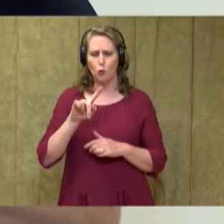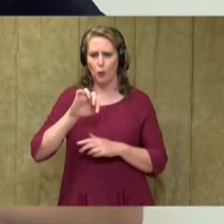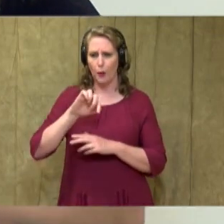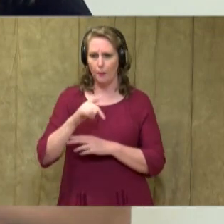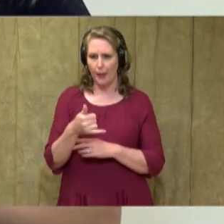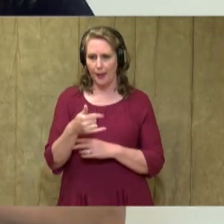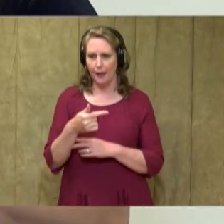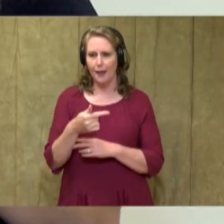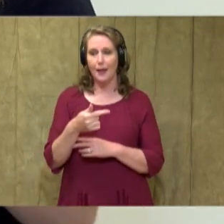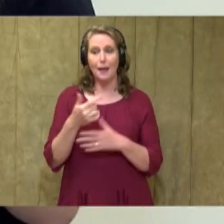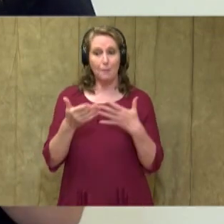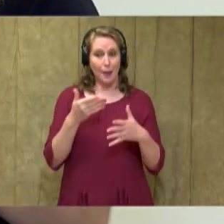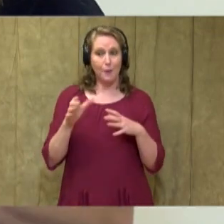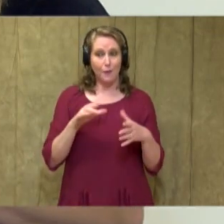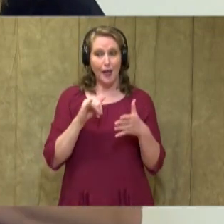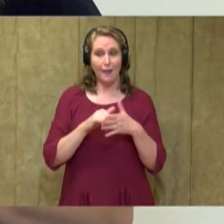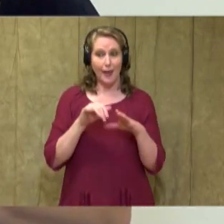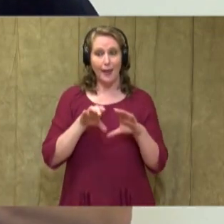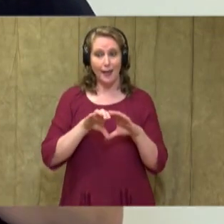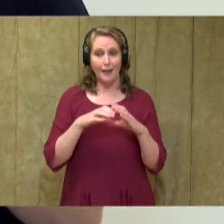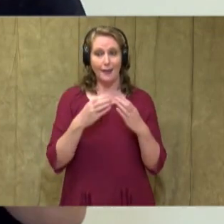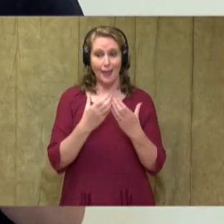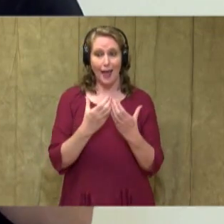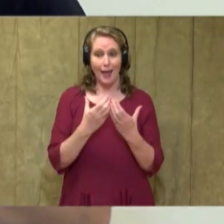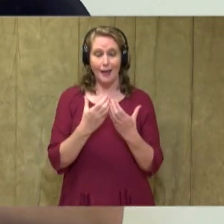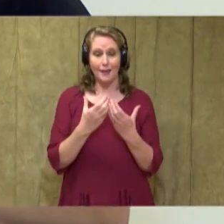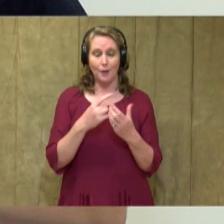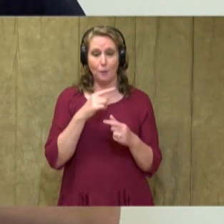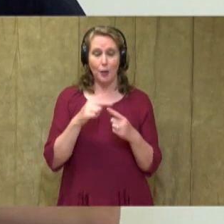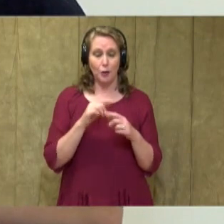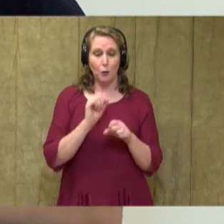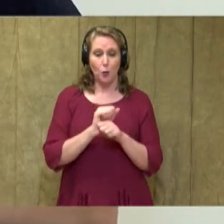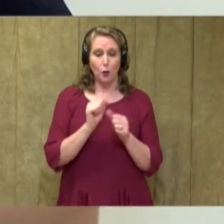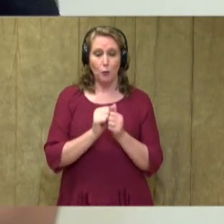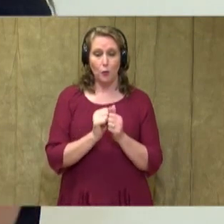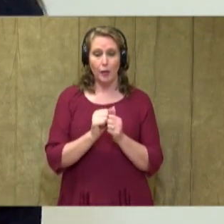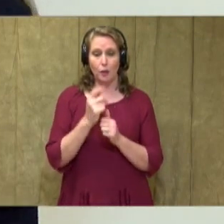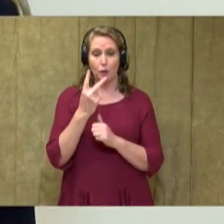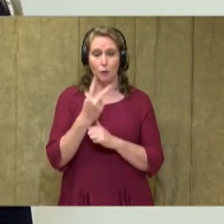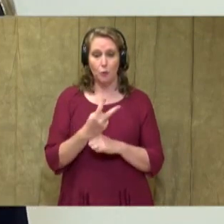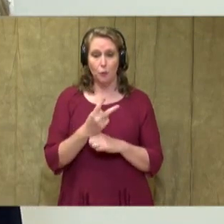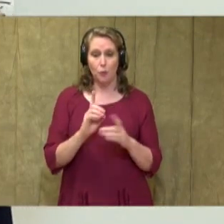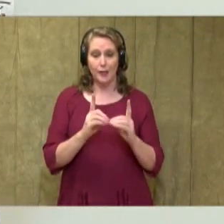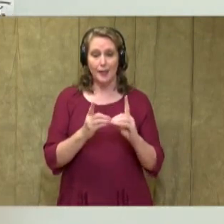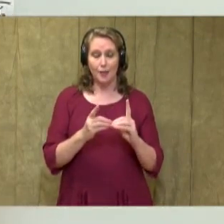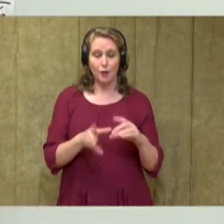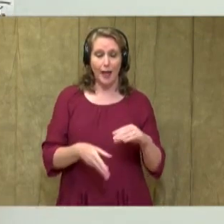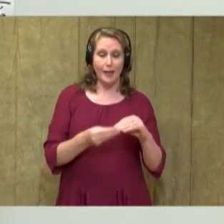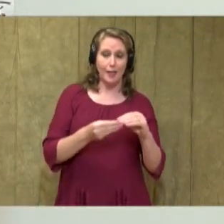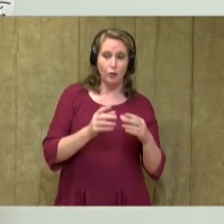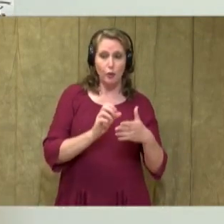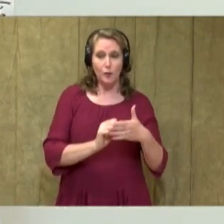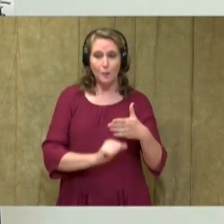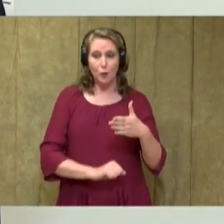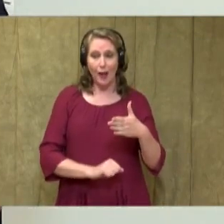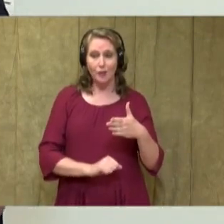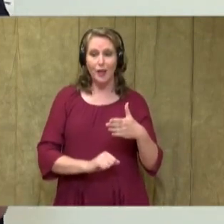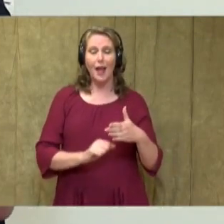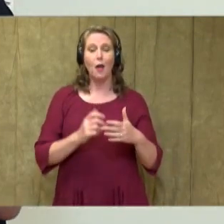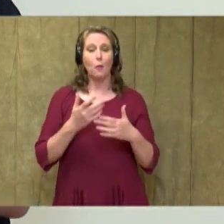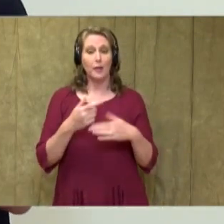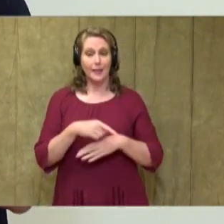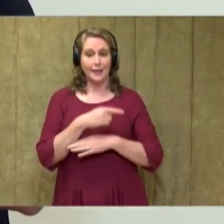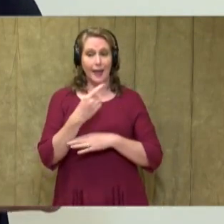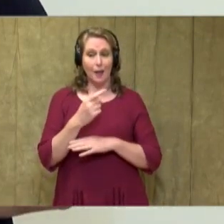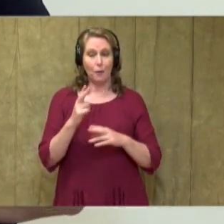may have actually done some regrouping when you were doing some two-digit addition and subtraction. Well, today we're going to use that